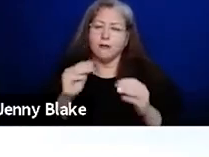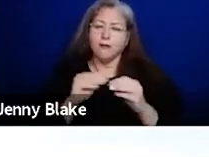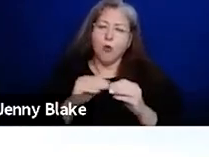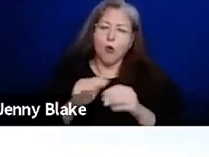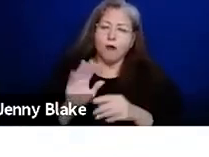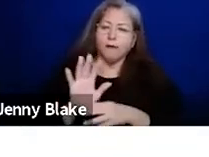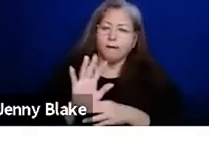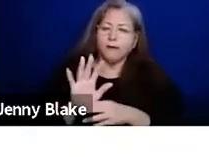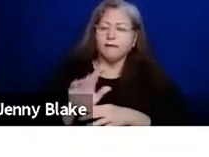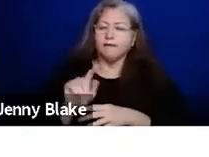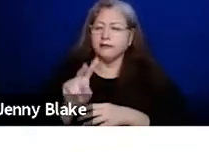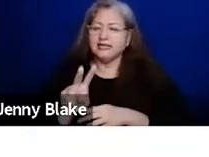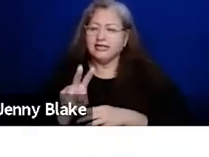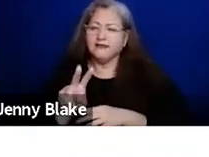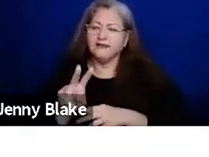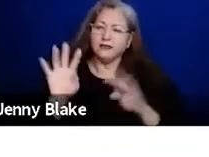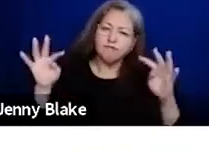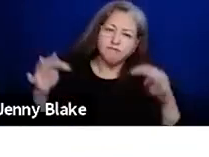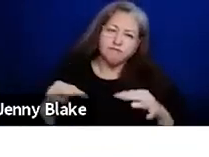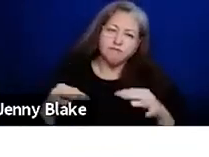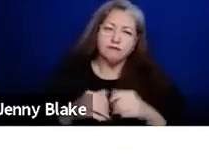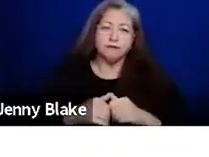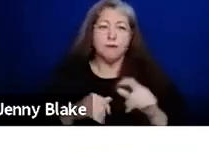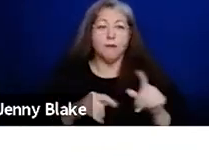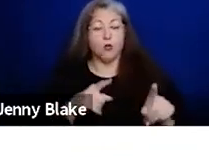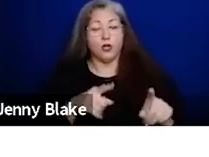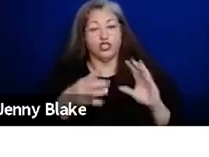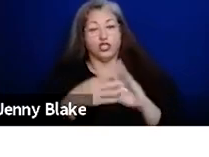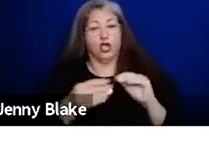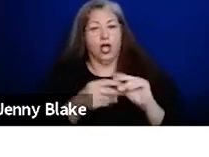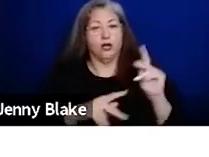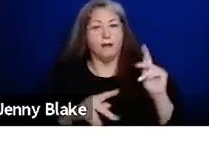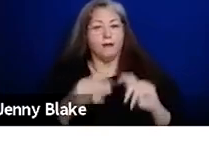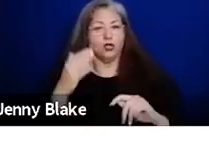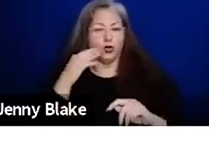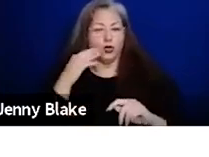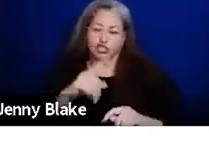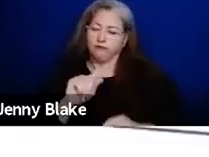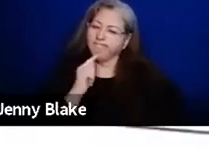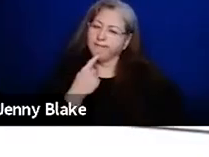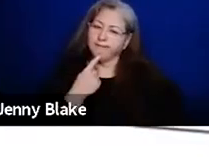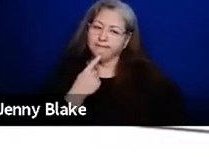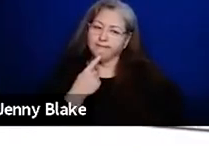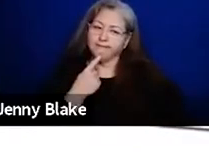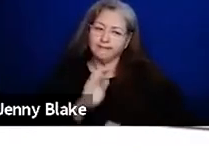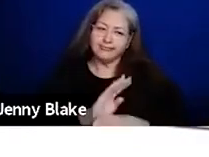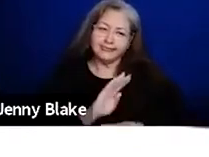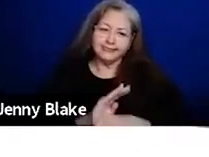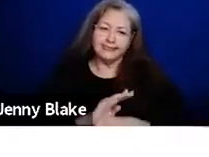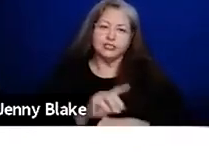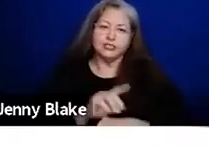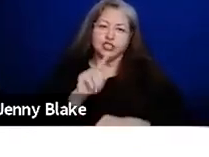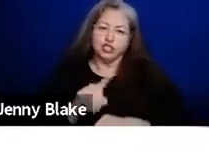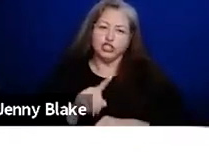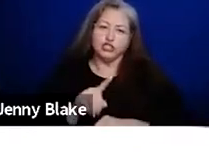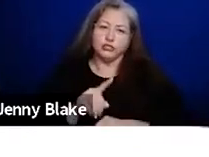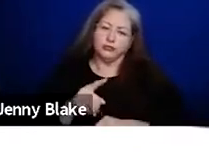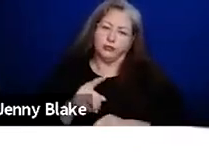historical attention. When she spoke, people knew that she meant business and she was in charge.